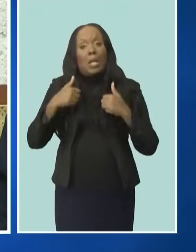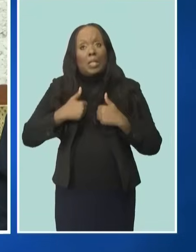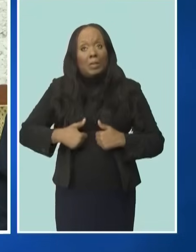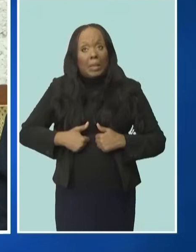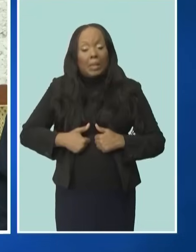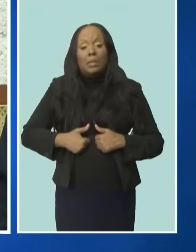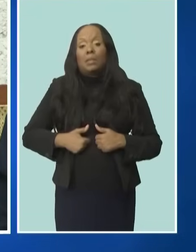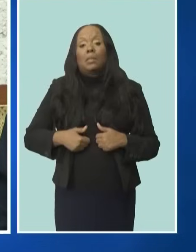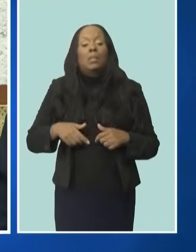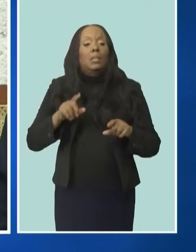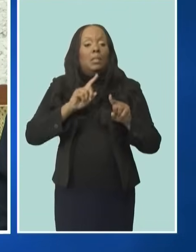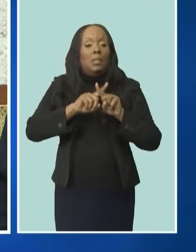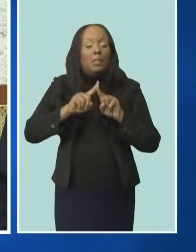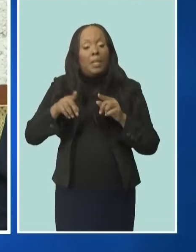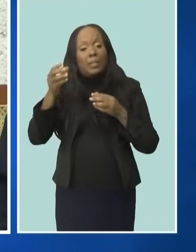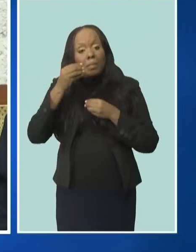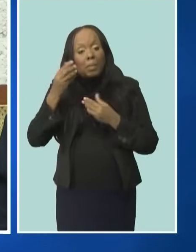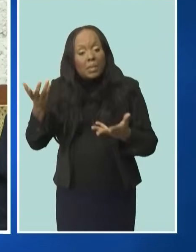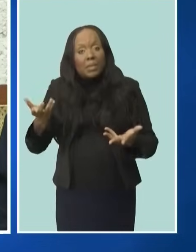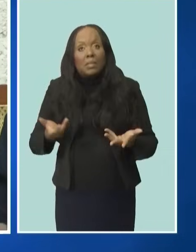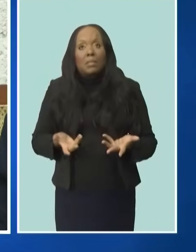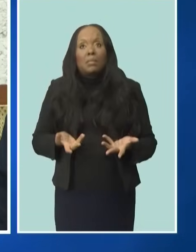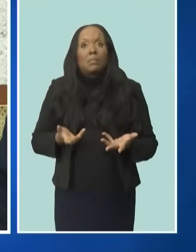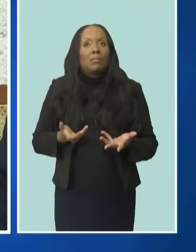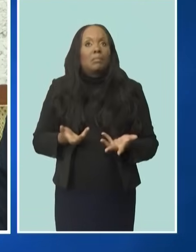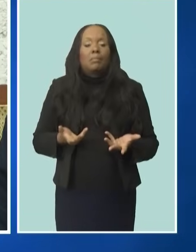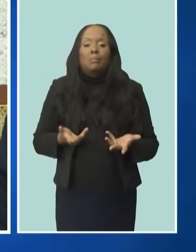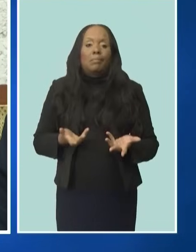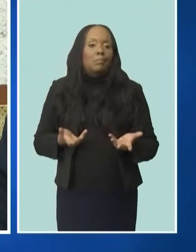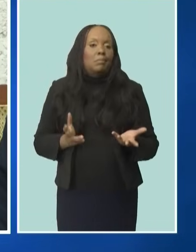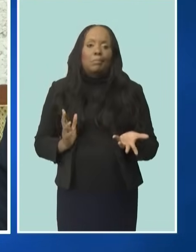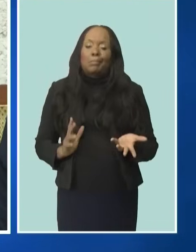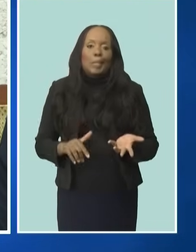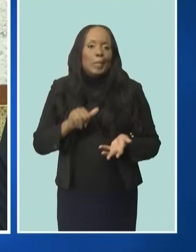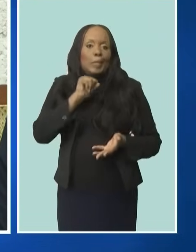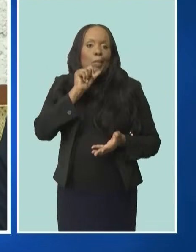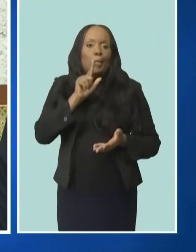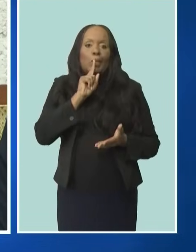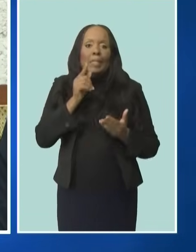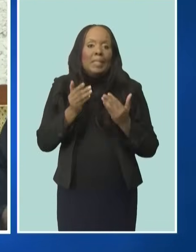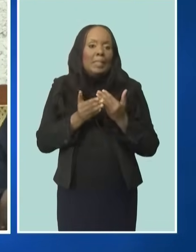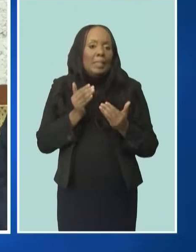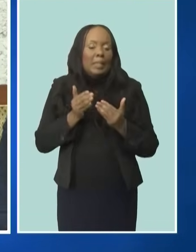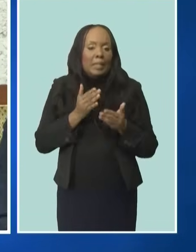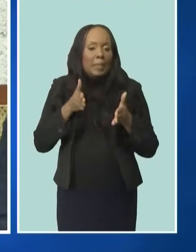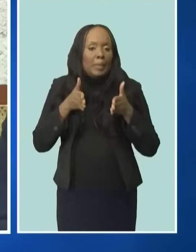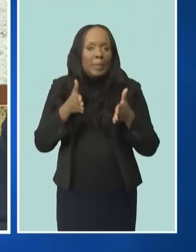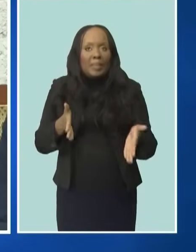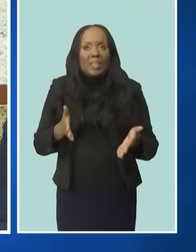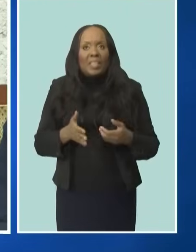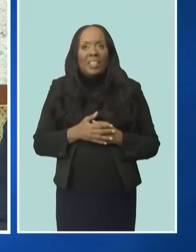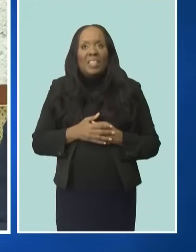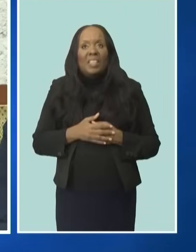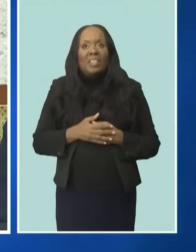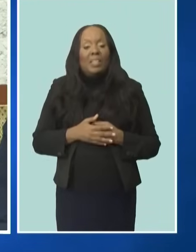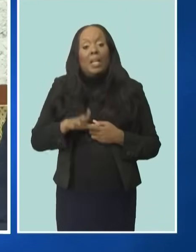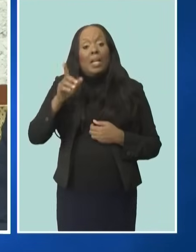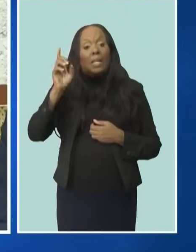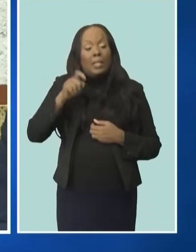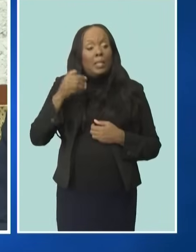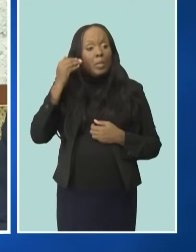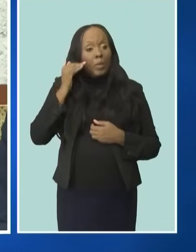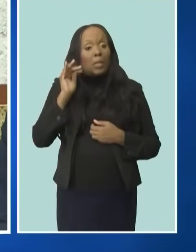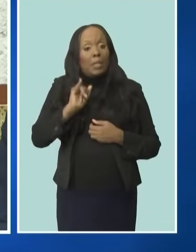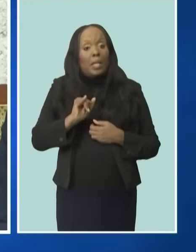and information, and the reality is that there's really no easy way for us to verify that Ryan Strachan is Ryan Strachan other than